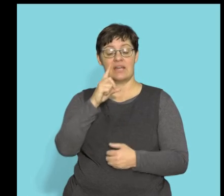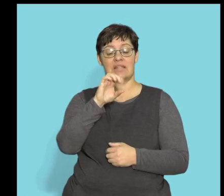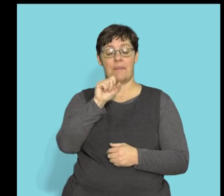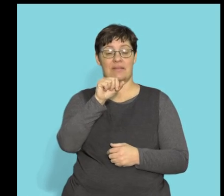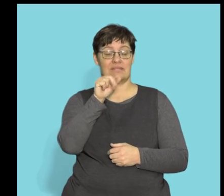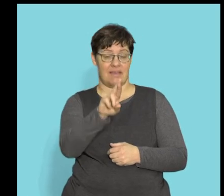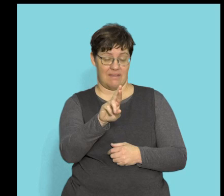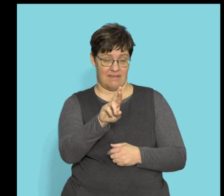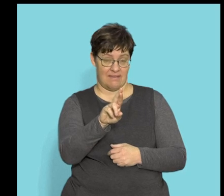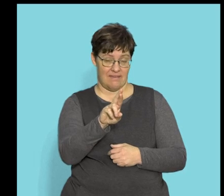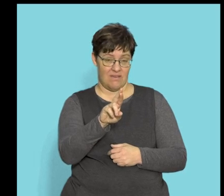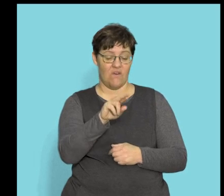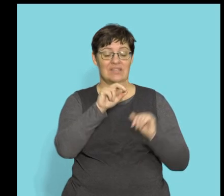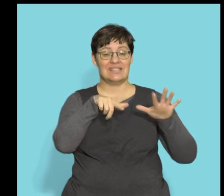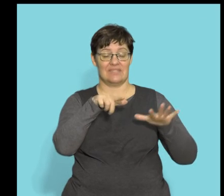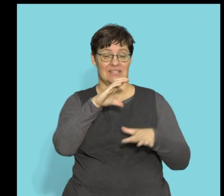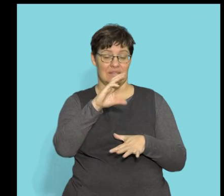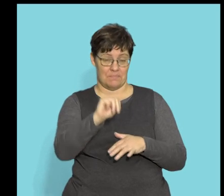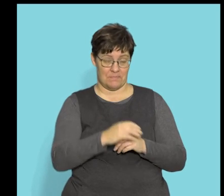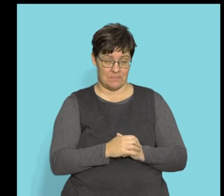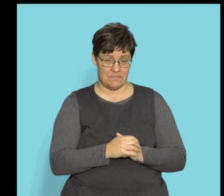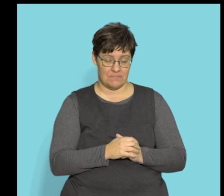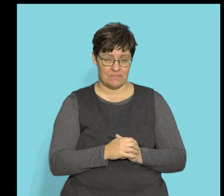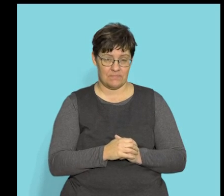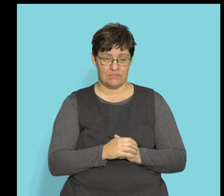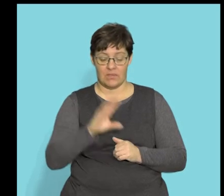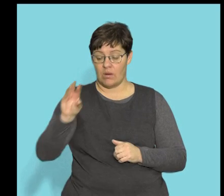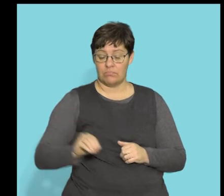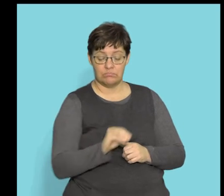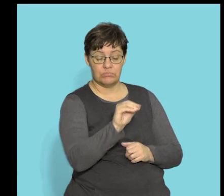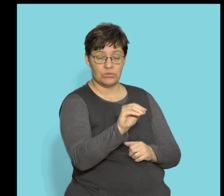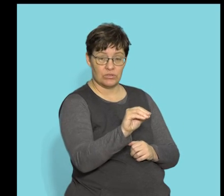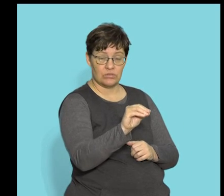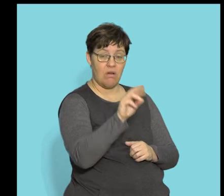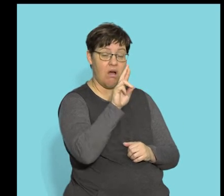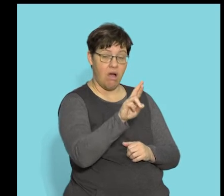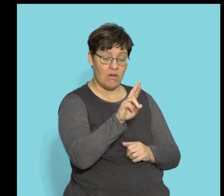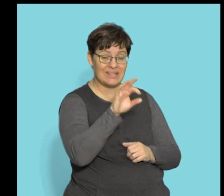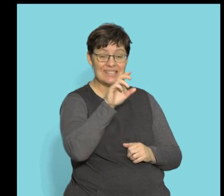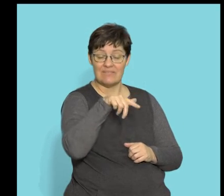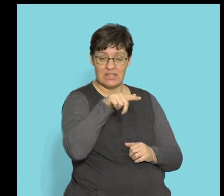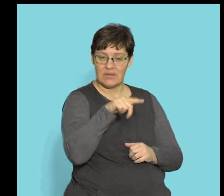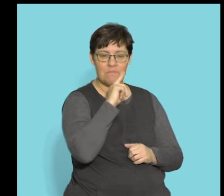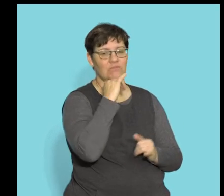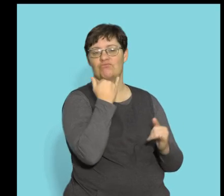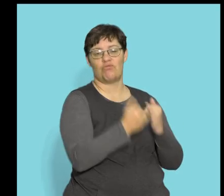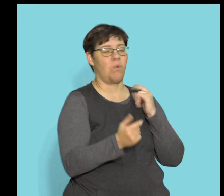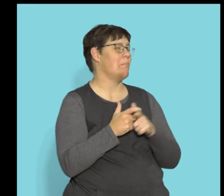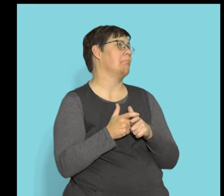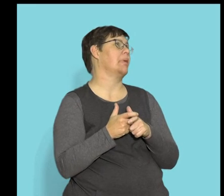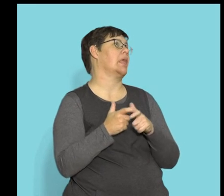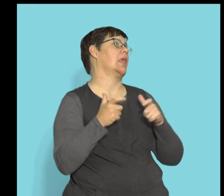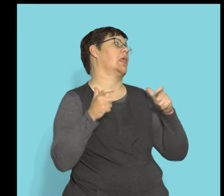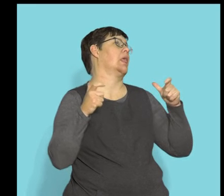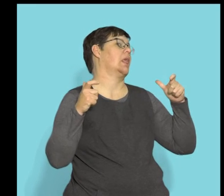a diameter of 17 centimeters. If I substitute in 17 in the place of r, my volume is going to